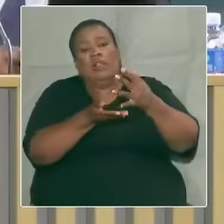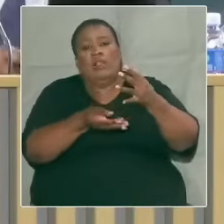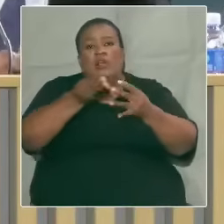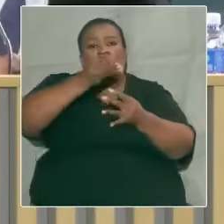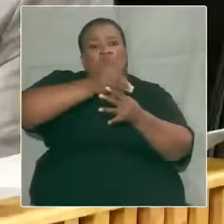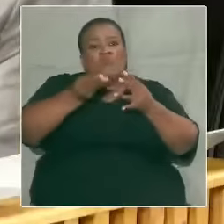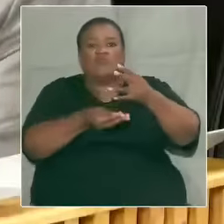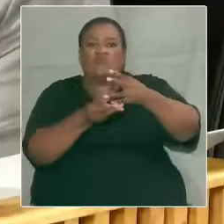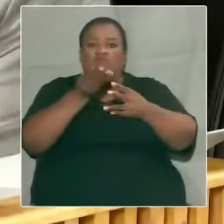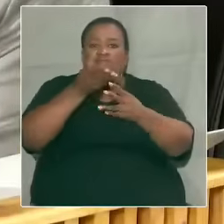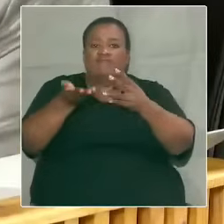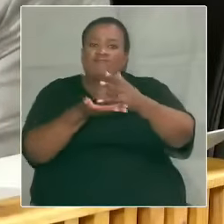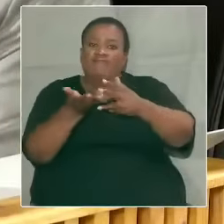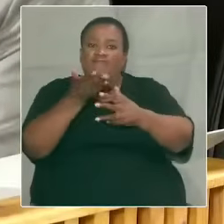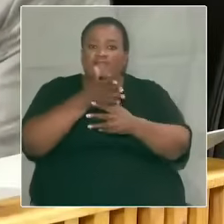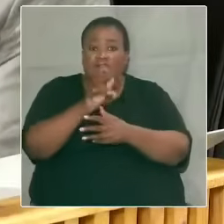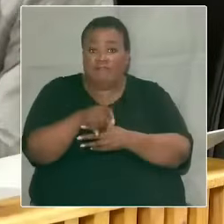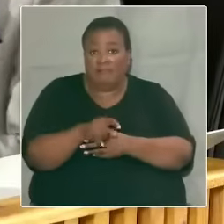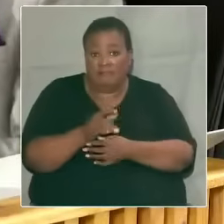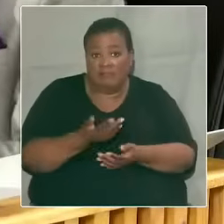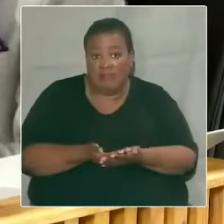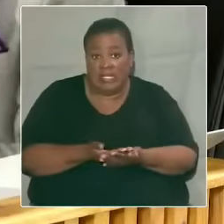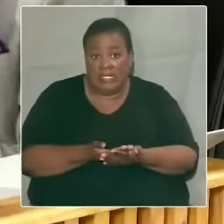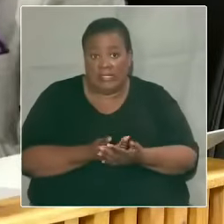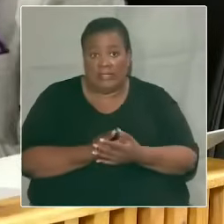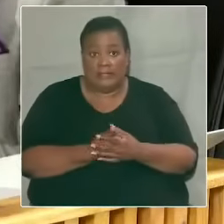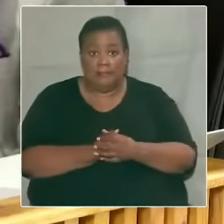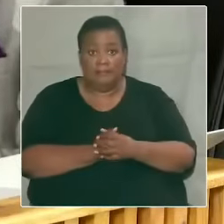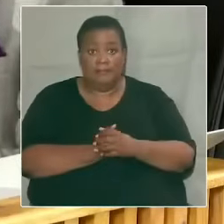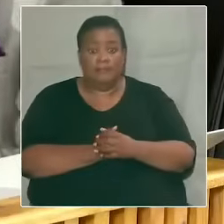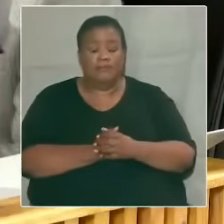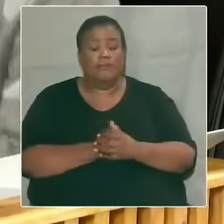Perhaps what could be done is